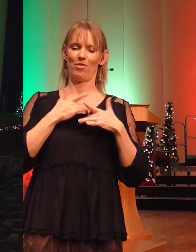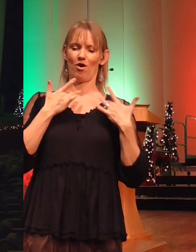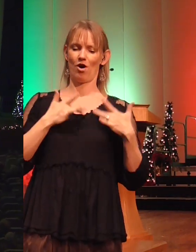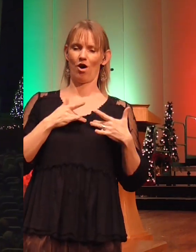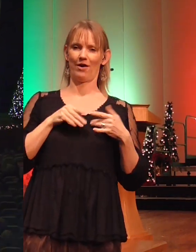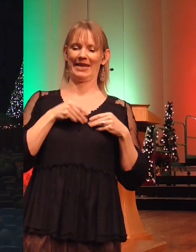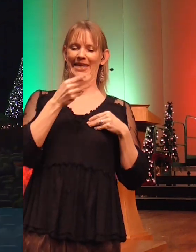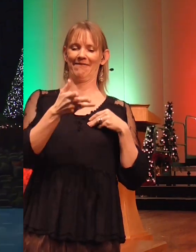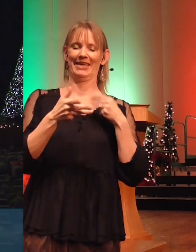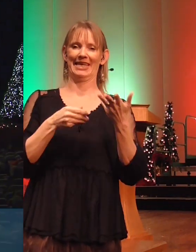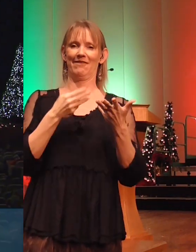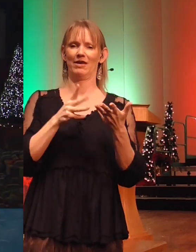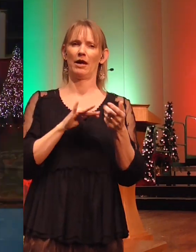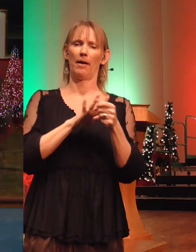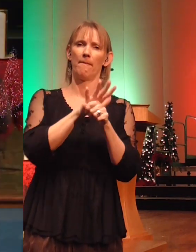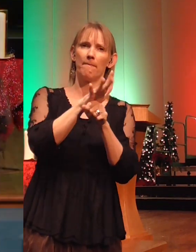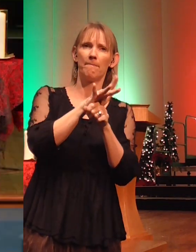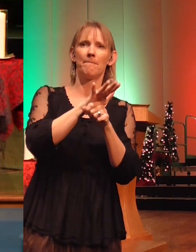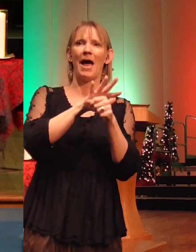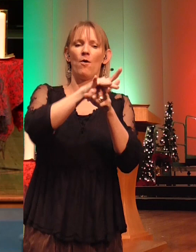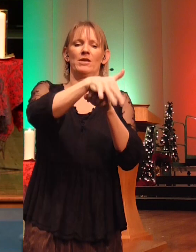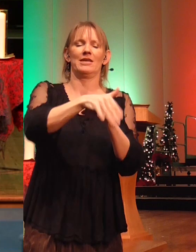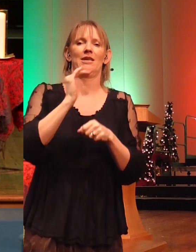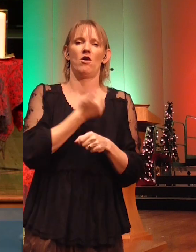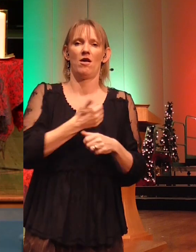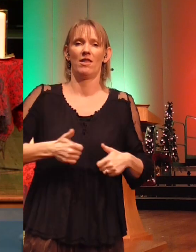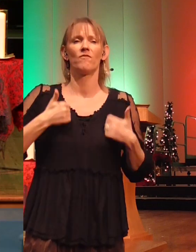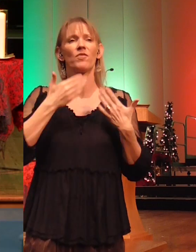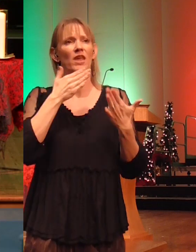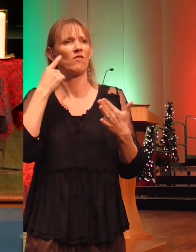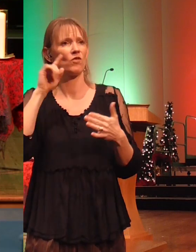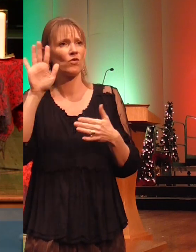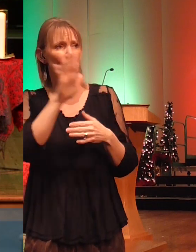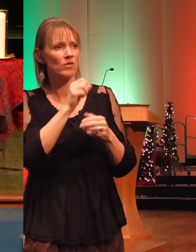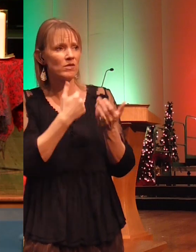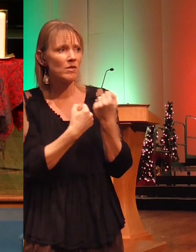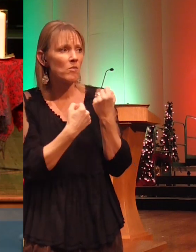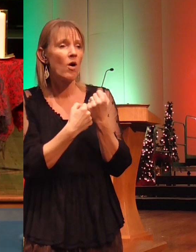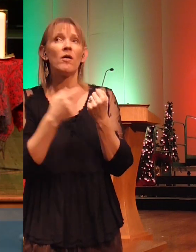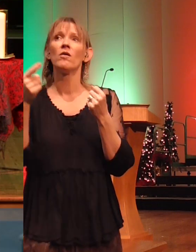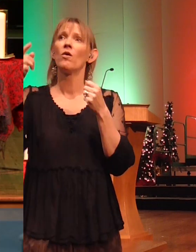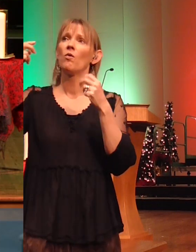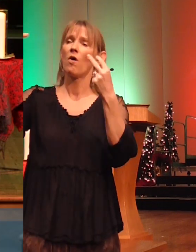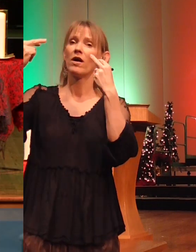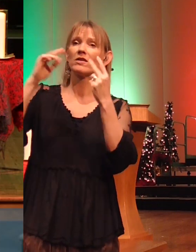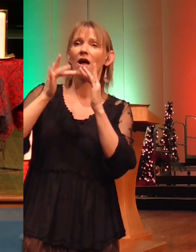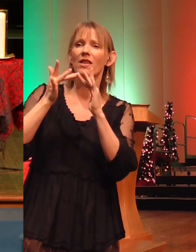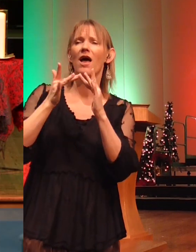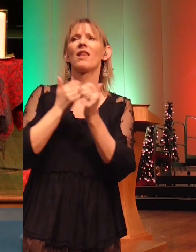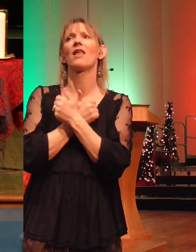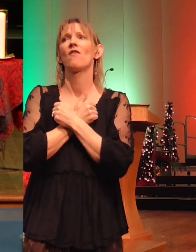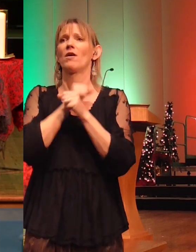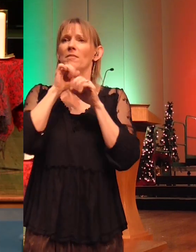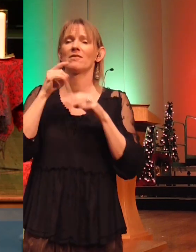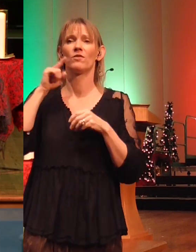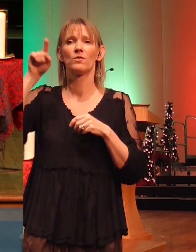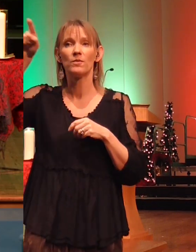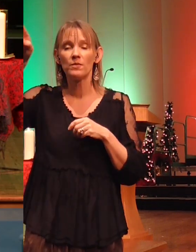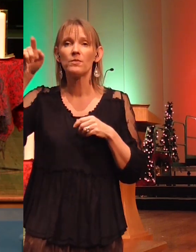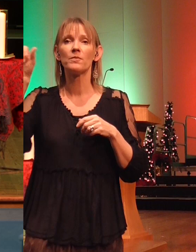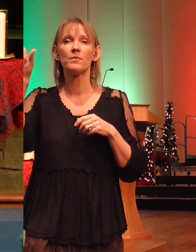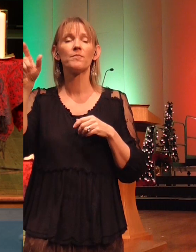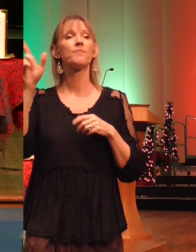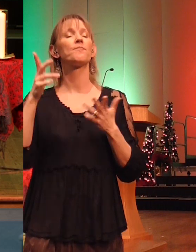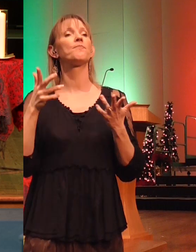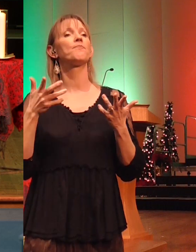is total bounty in our life. We thank you all for your support. Those of you watching online, my love and blessings to you. And what a joy it